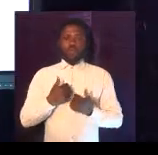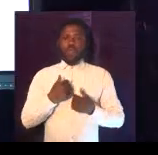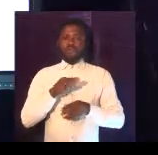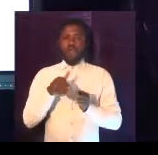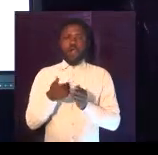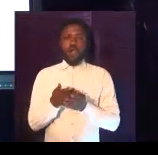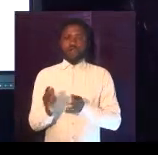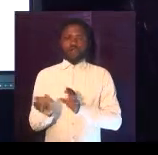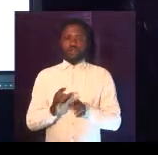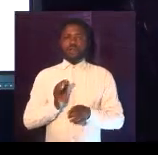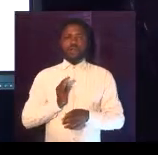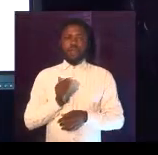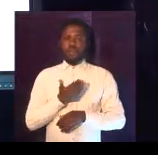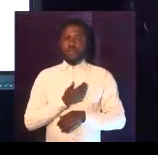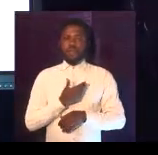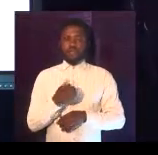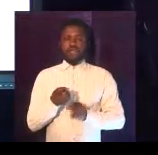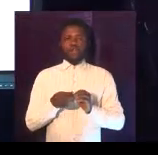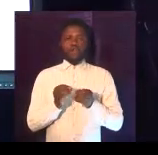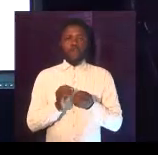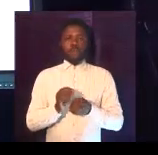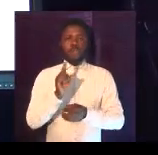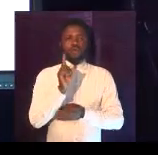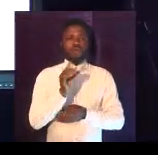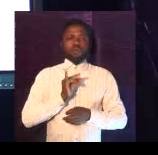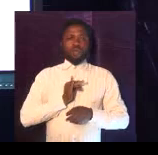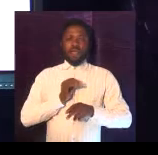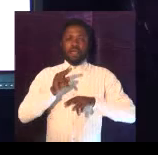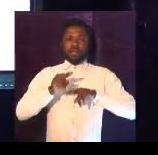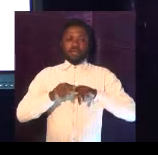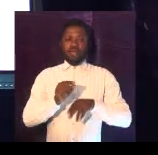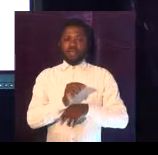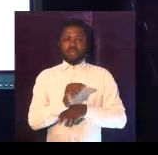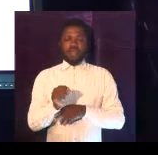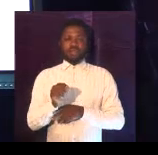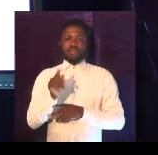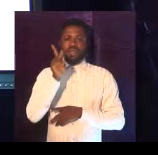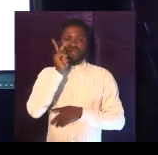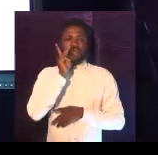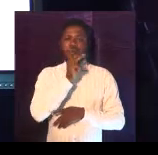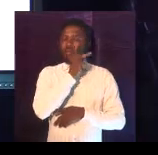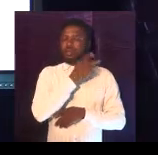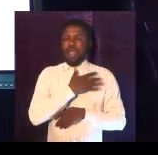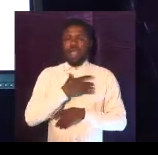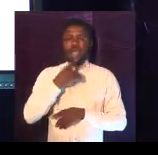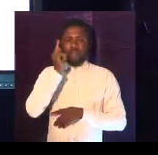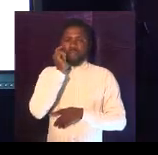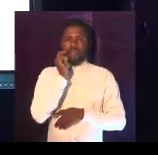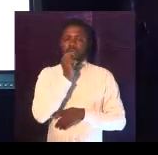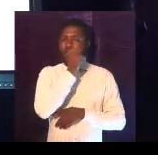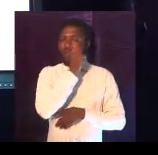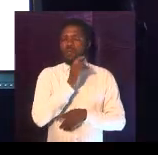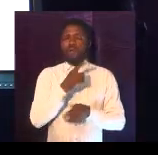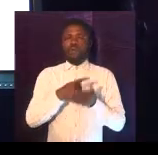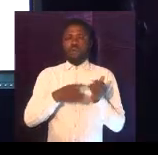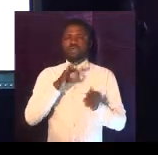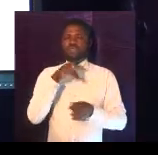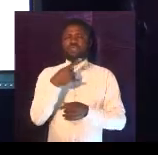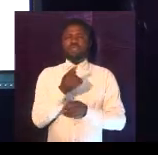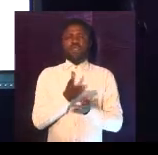and I believe you have all done yours. Number 1, I sat dash Kende and